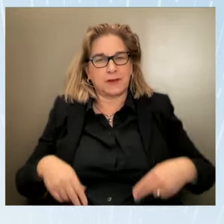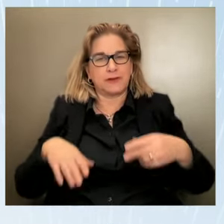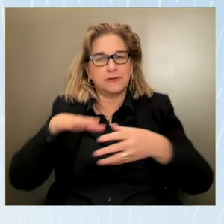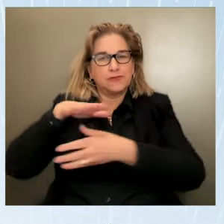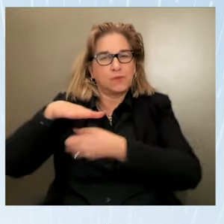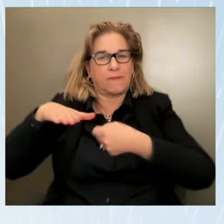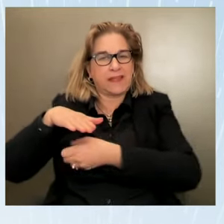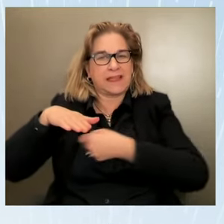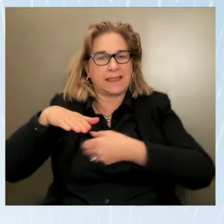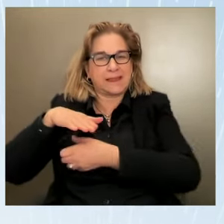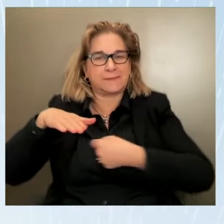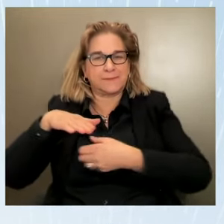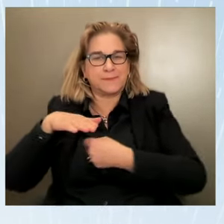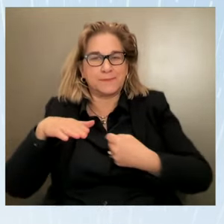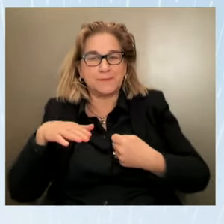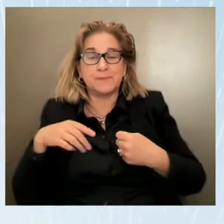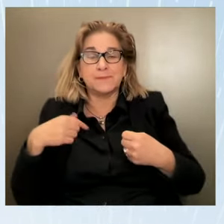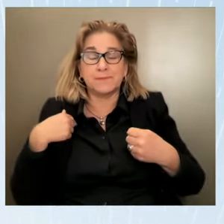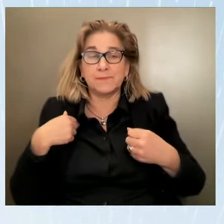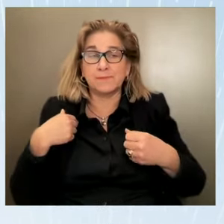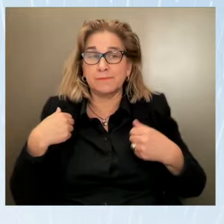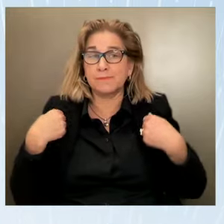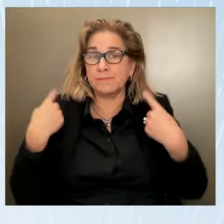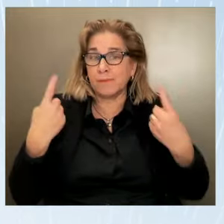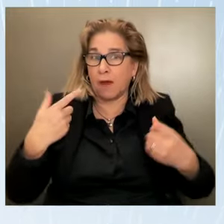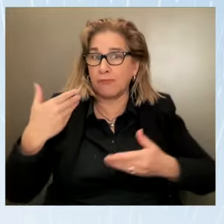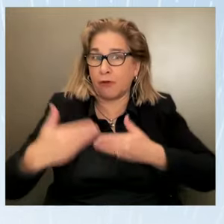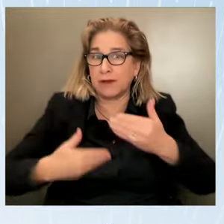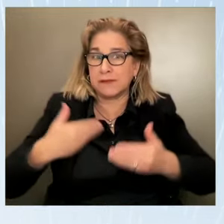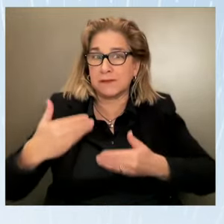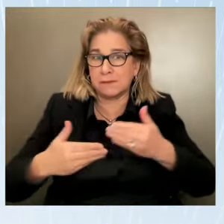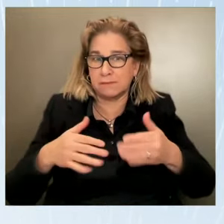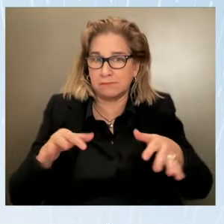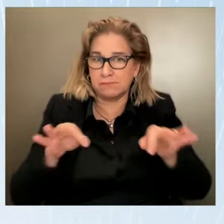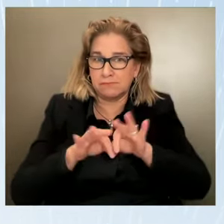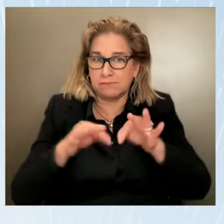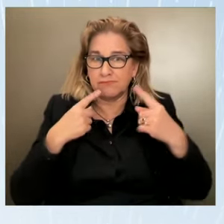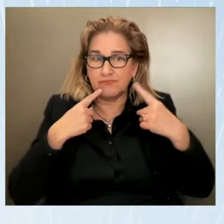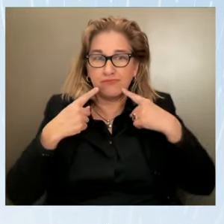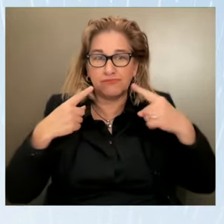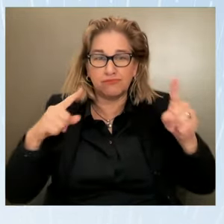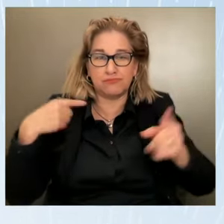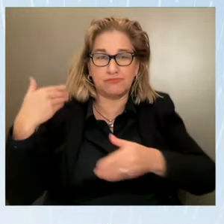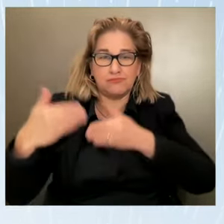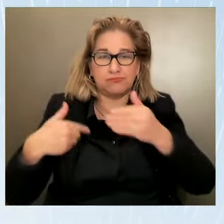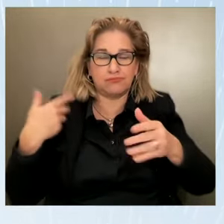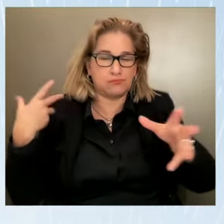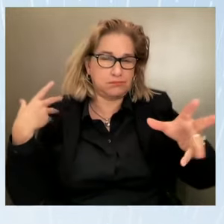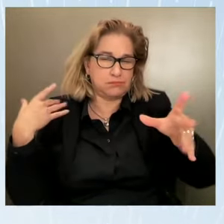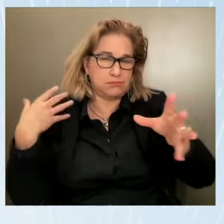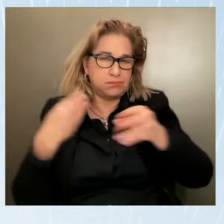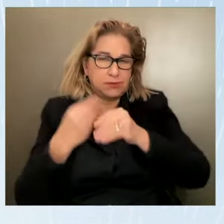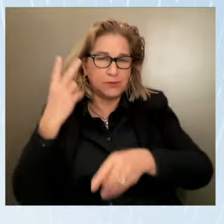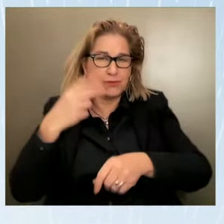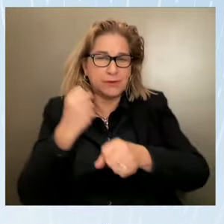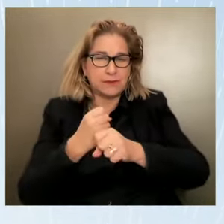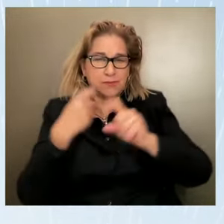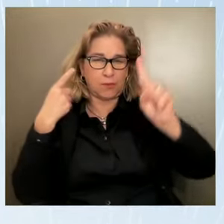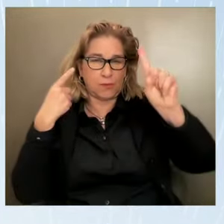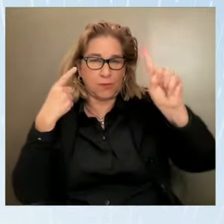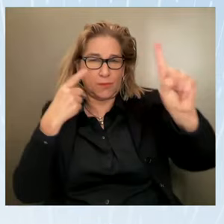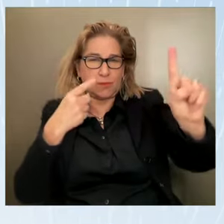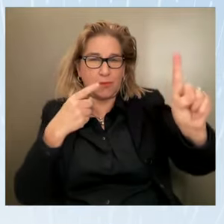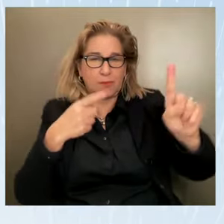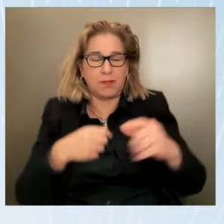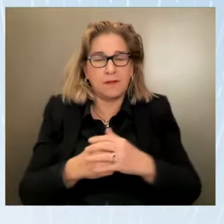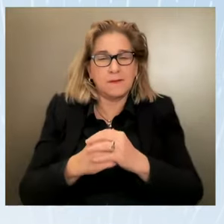last 2 years, including preventing trafficking, prosecuting perpetrators, and protecting survivors.